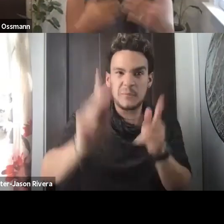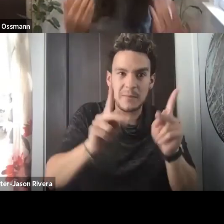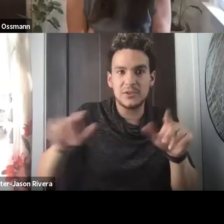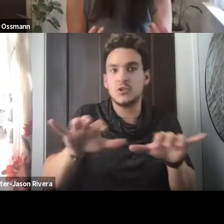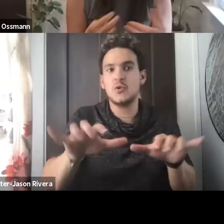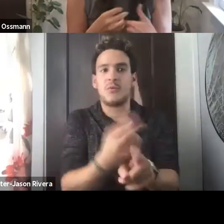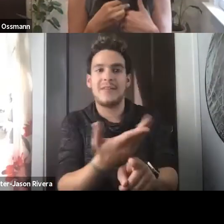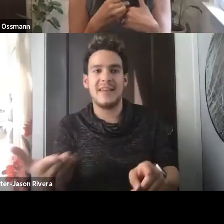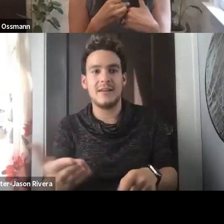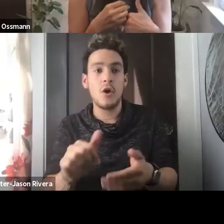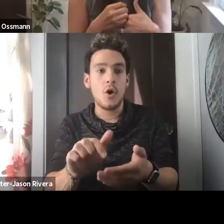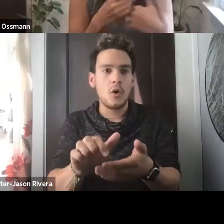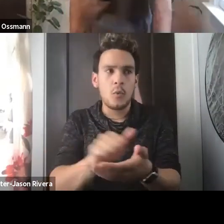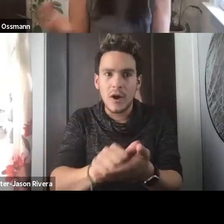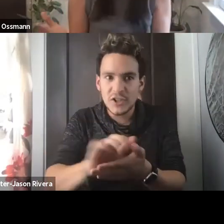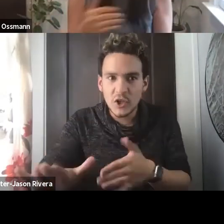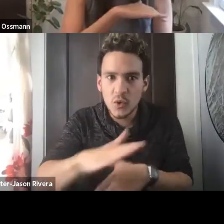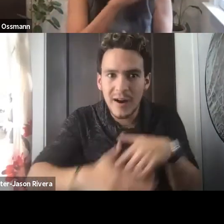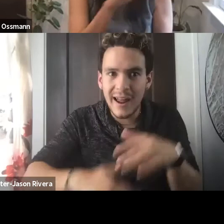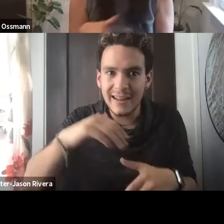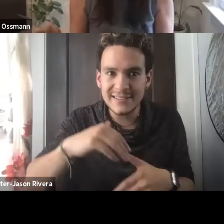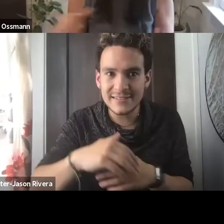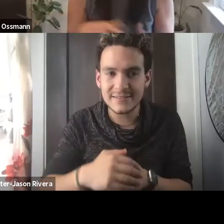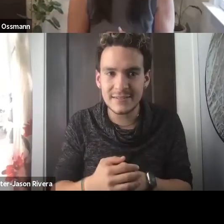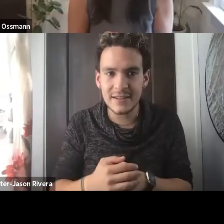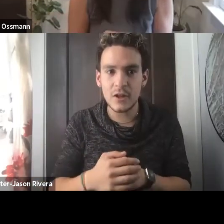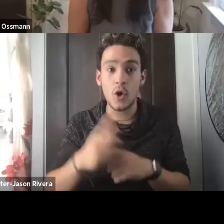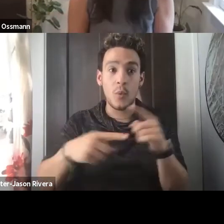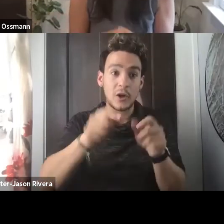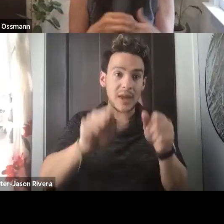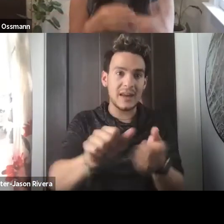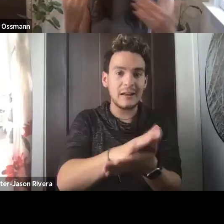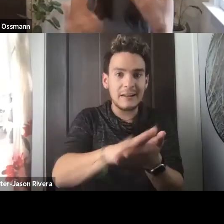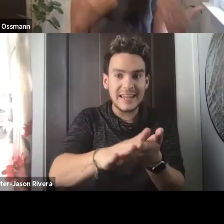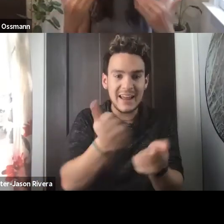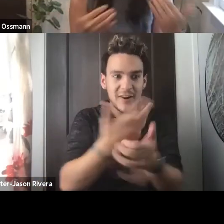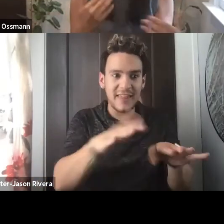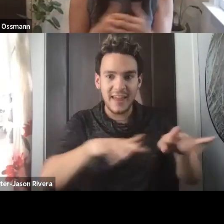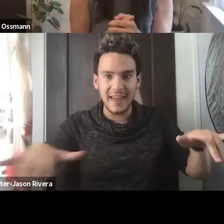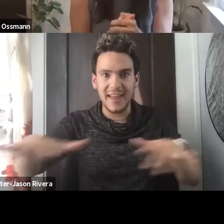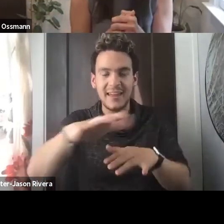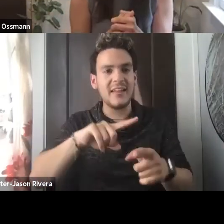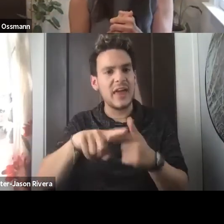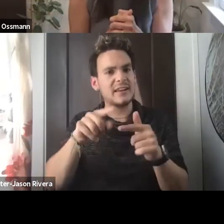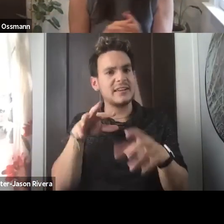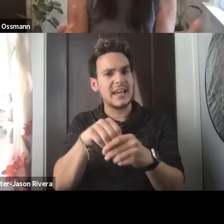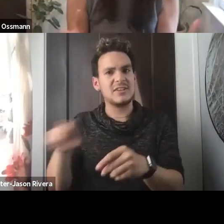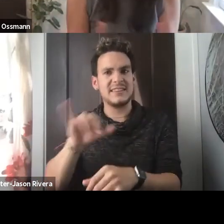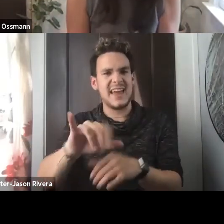thing, which is washing your hands when one can, cleaning those surfaces and engaging in those sorts of